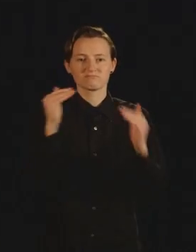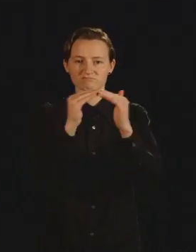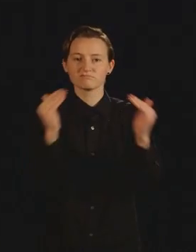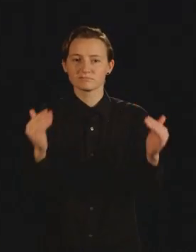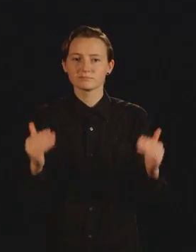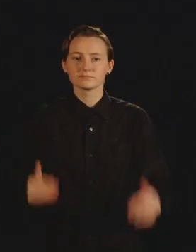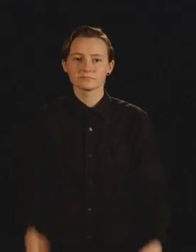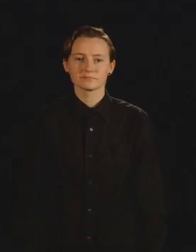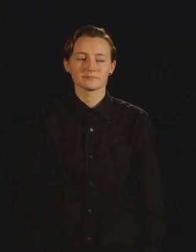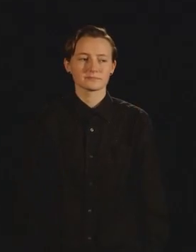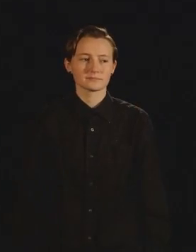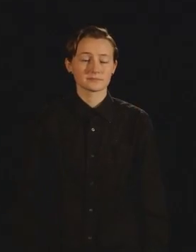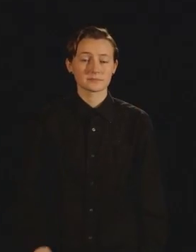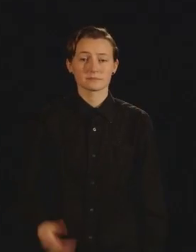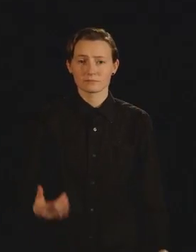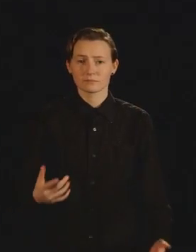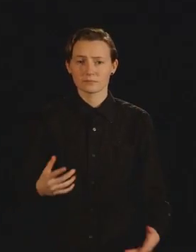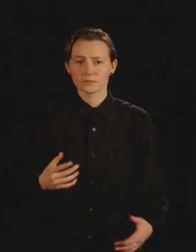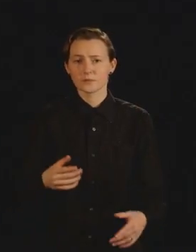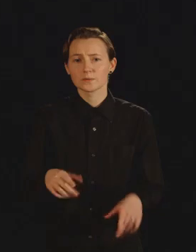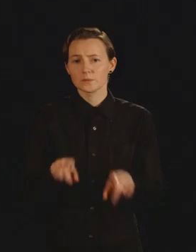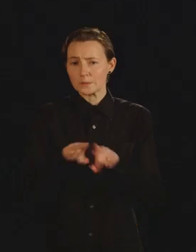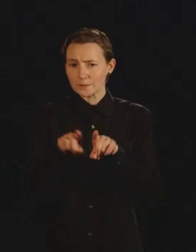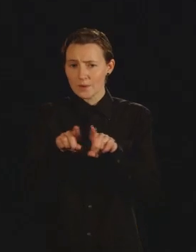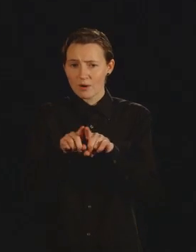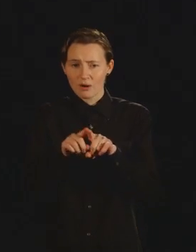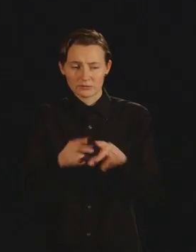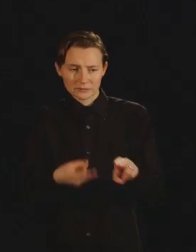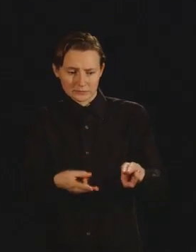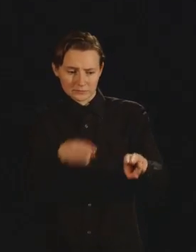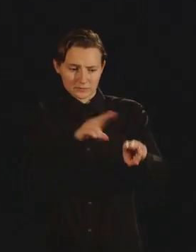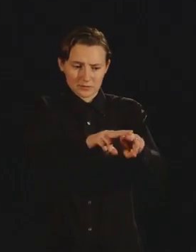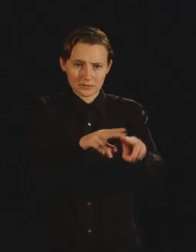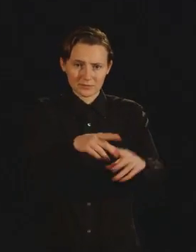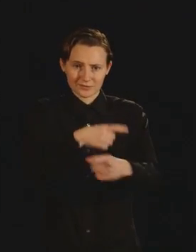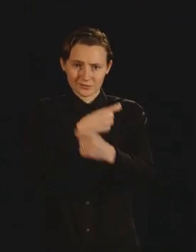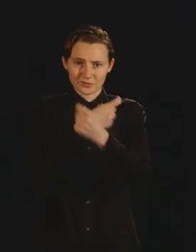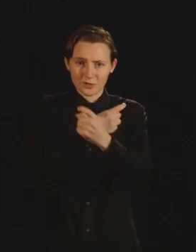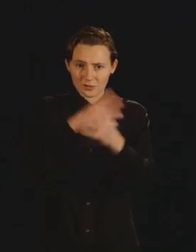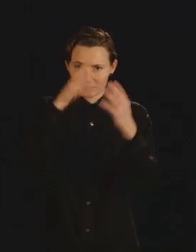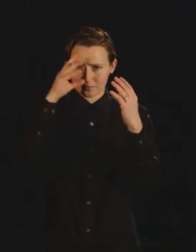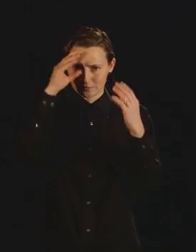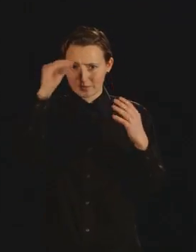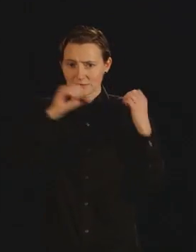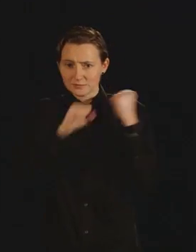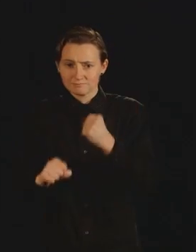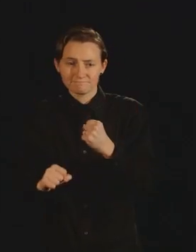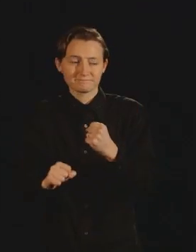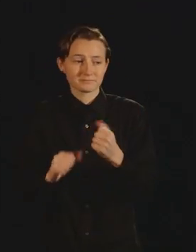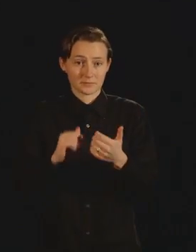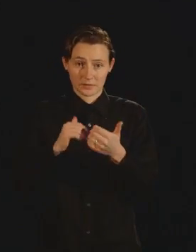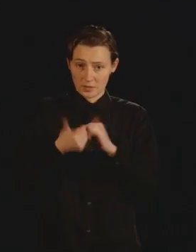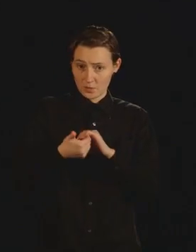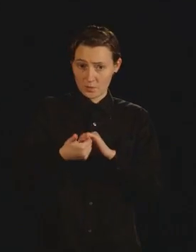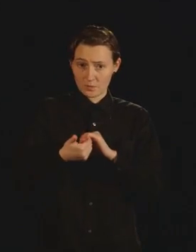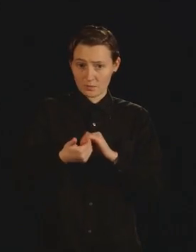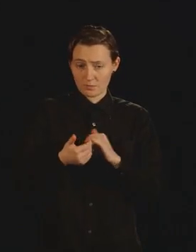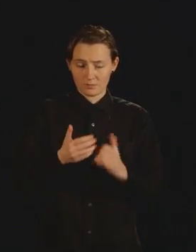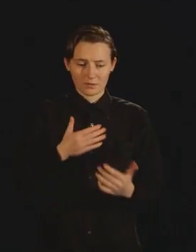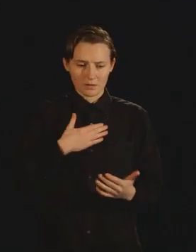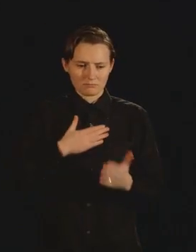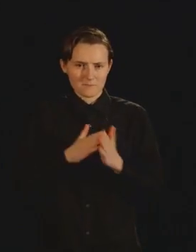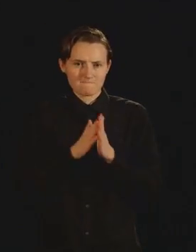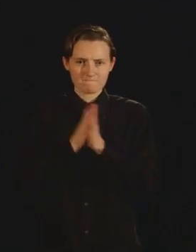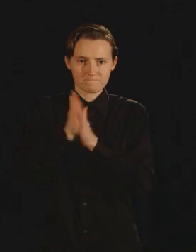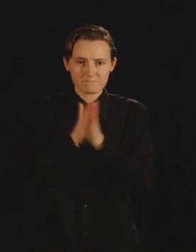The third thing I've done that contributes to unhealthy manhood is that I've masked my own ambition and skills,